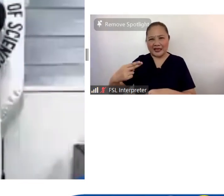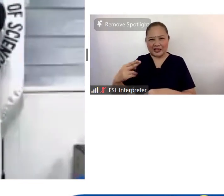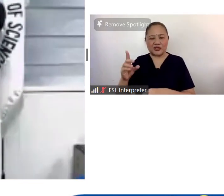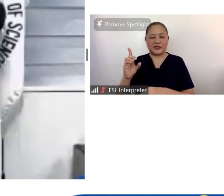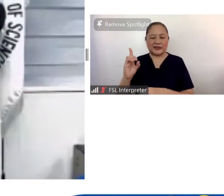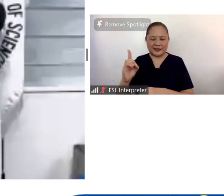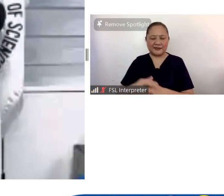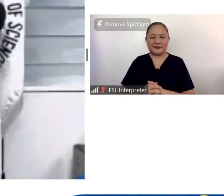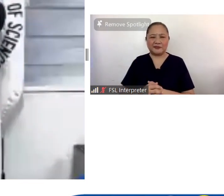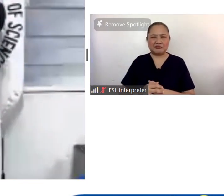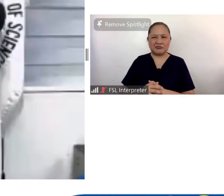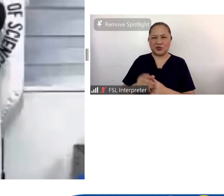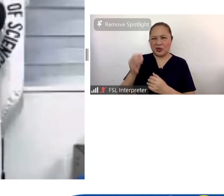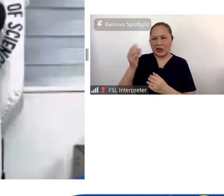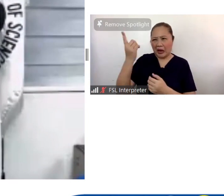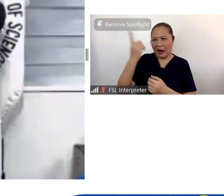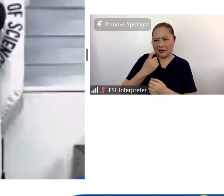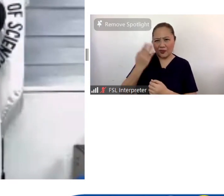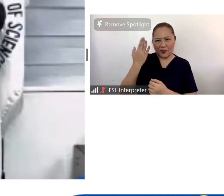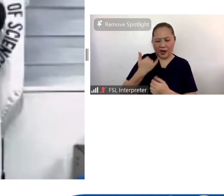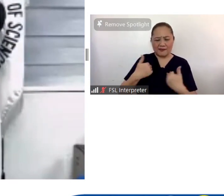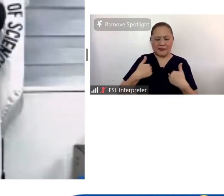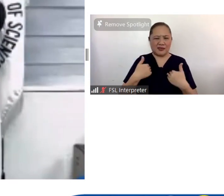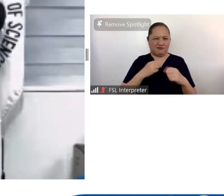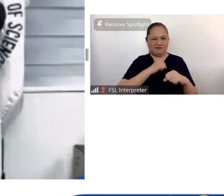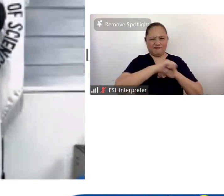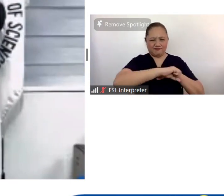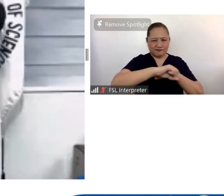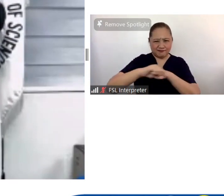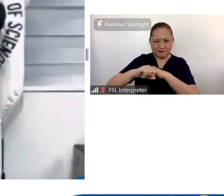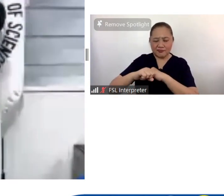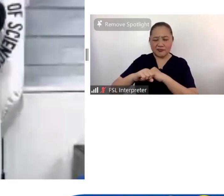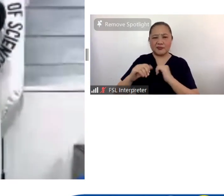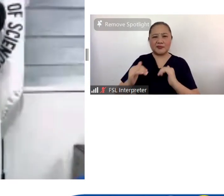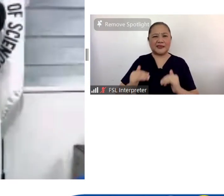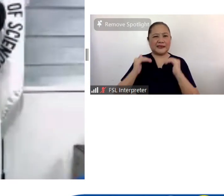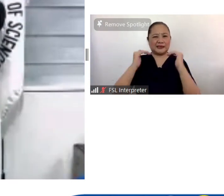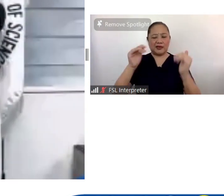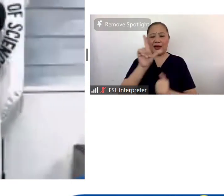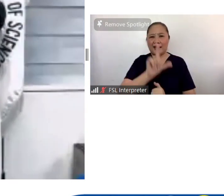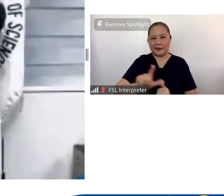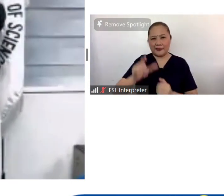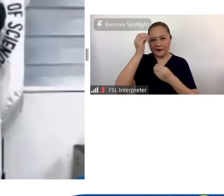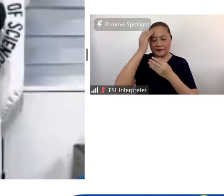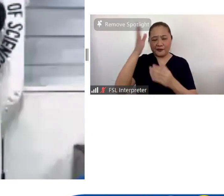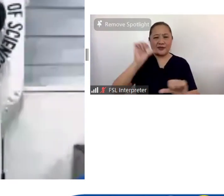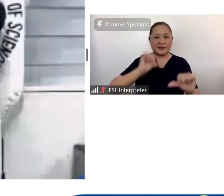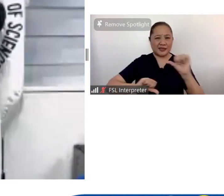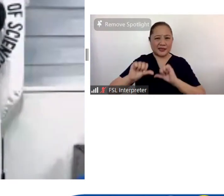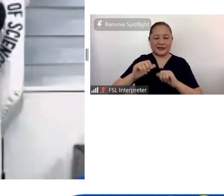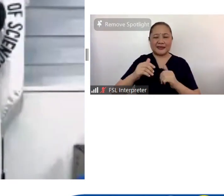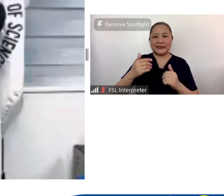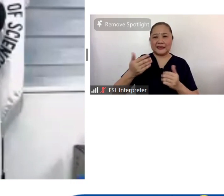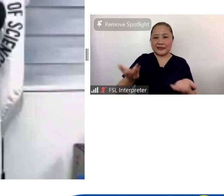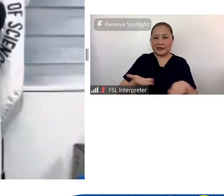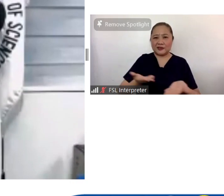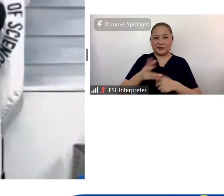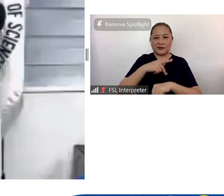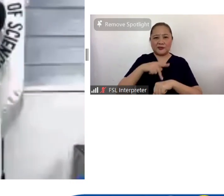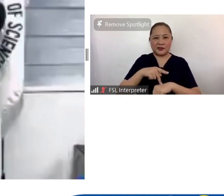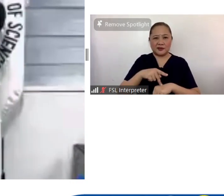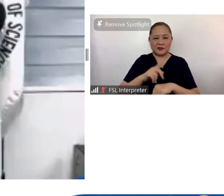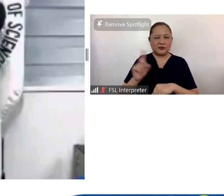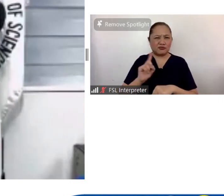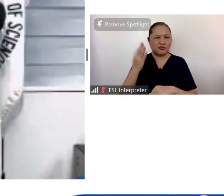may be asking why I am a strong advocate of advancing library and information science in our country. Here are the